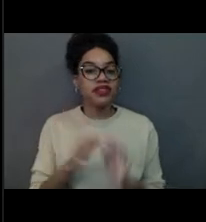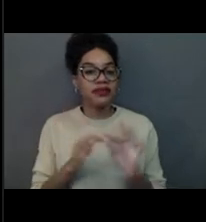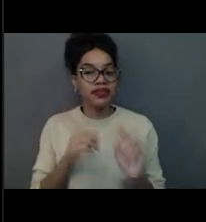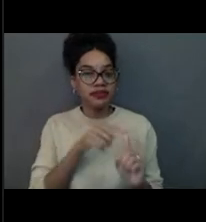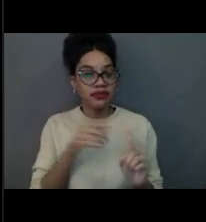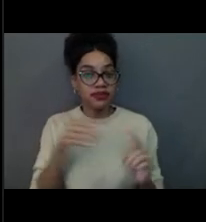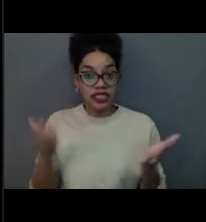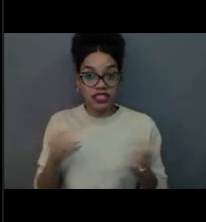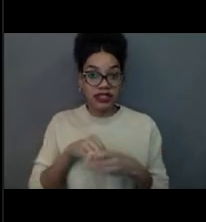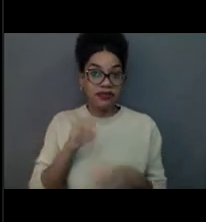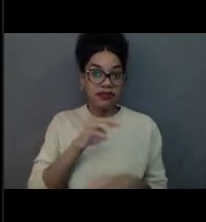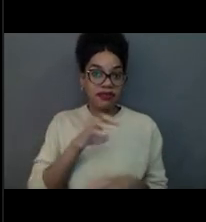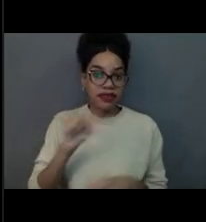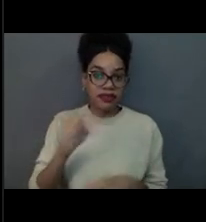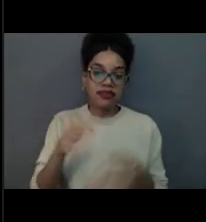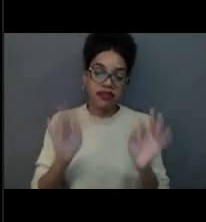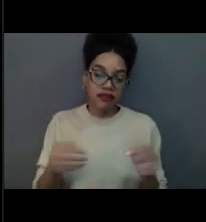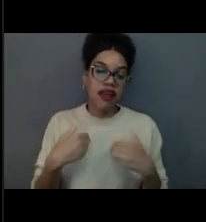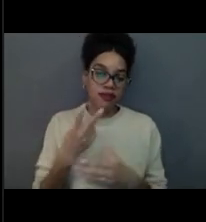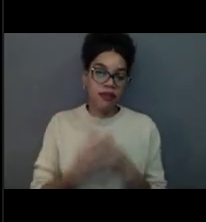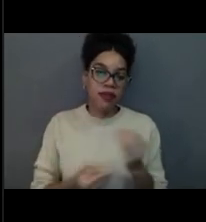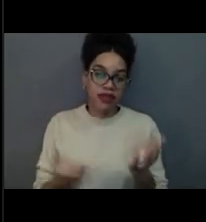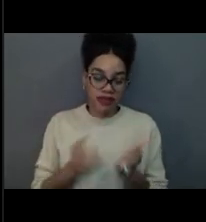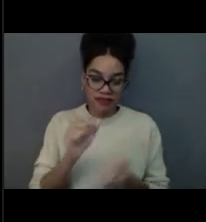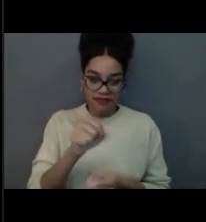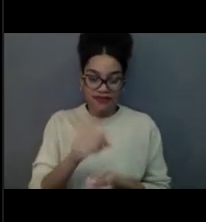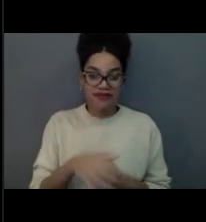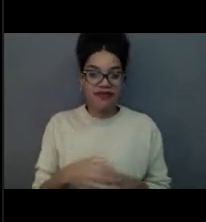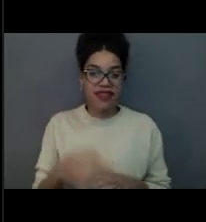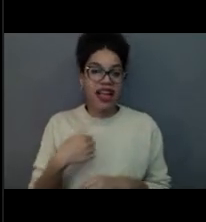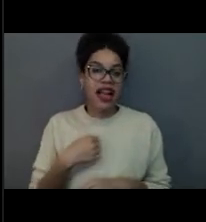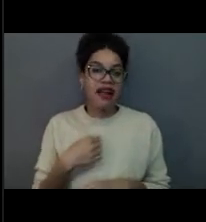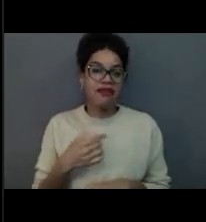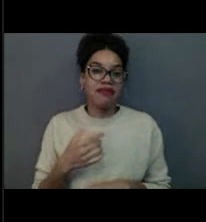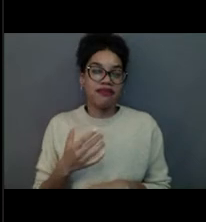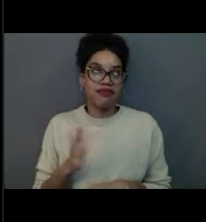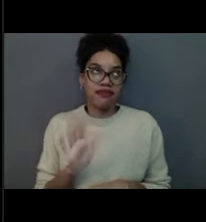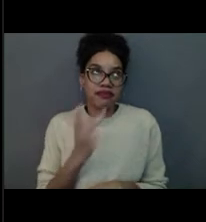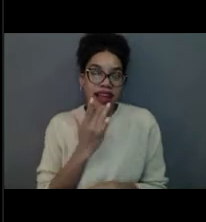you that, yes, we definitely have both in there. Definitely. I'm biased, but they're very yummy.